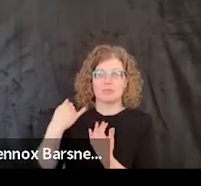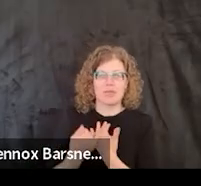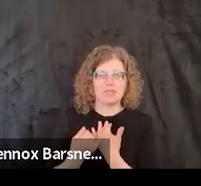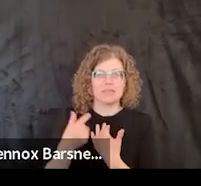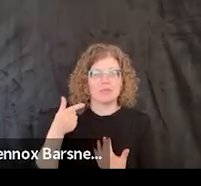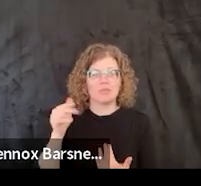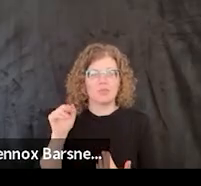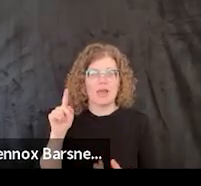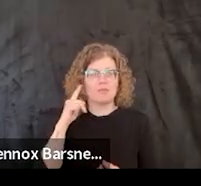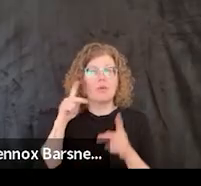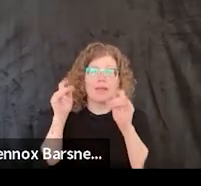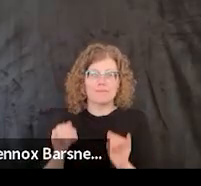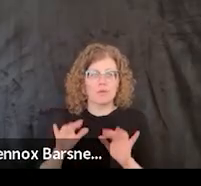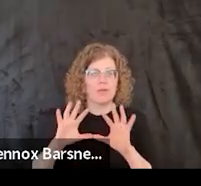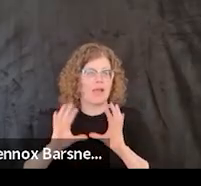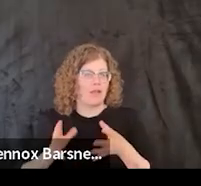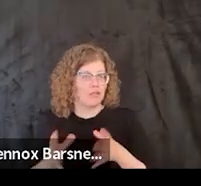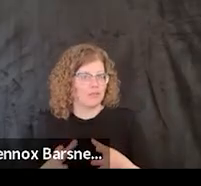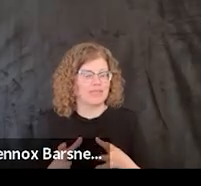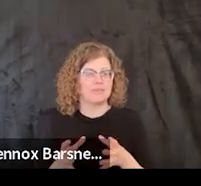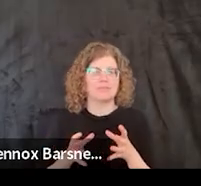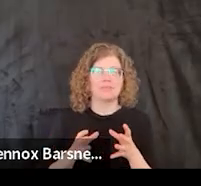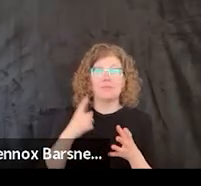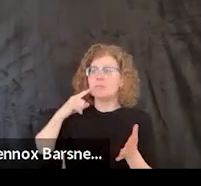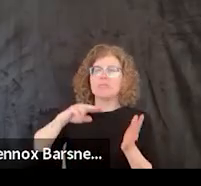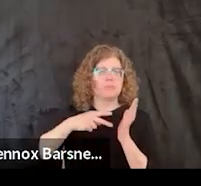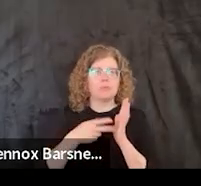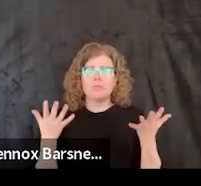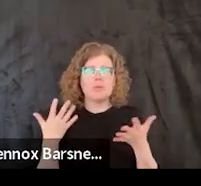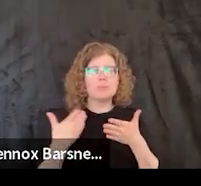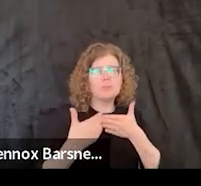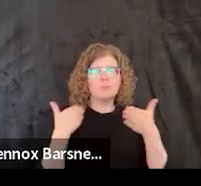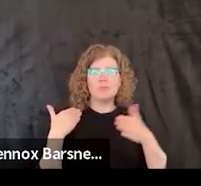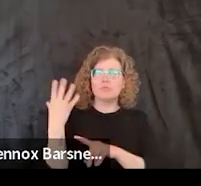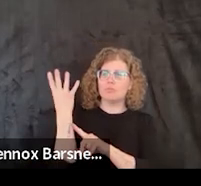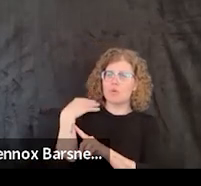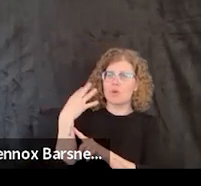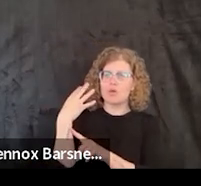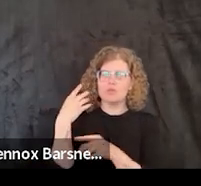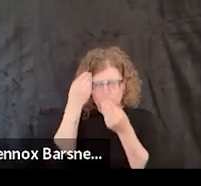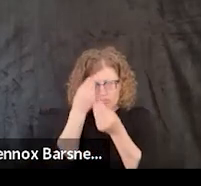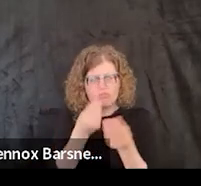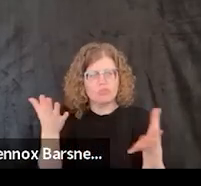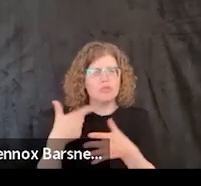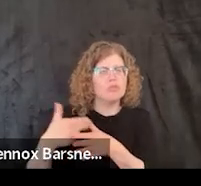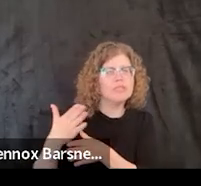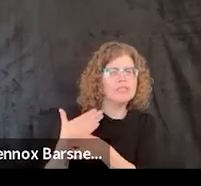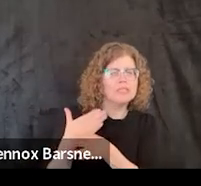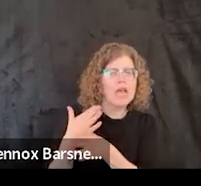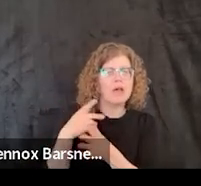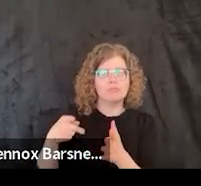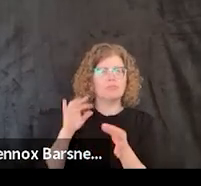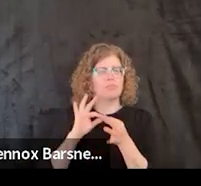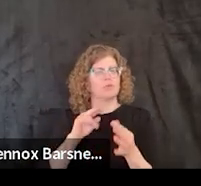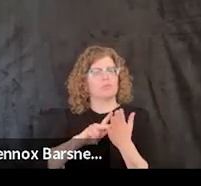The purpose of this recording is to share information and context about the project grant for the 2026